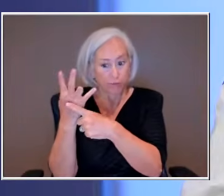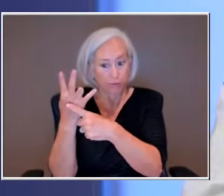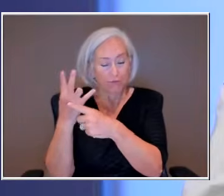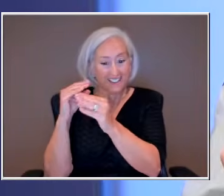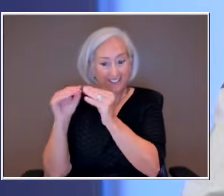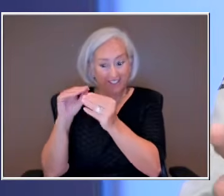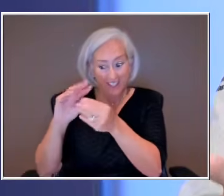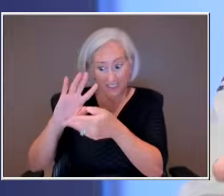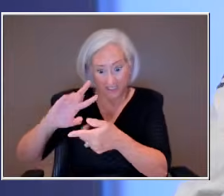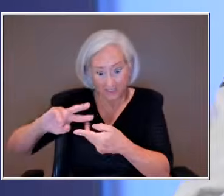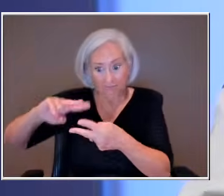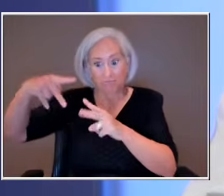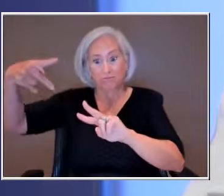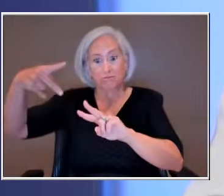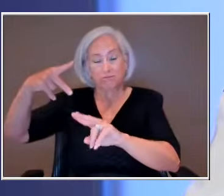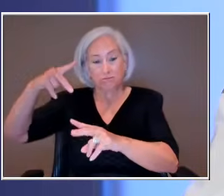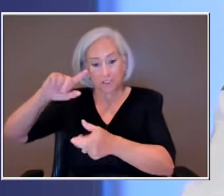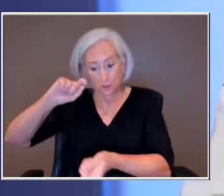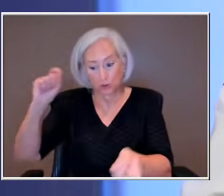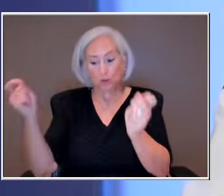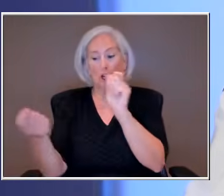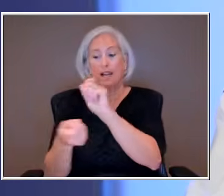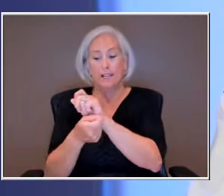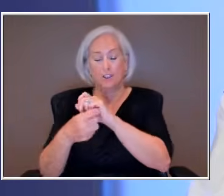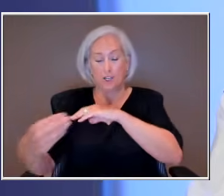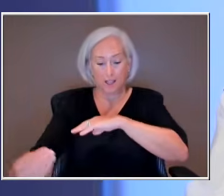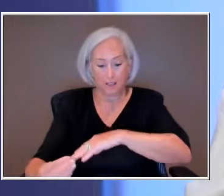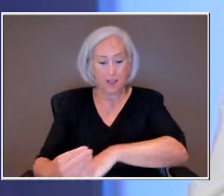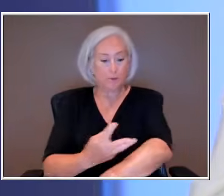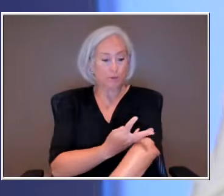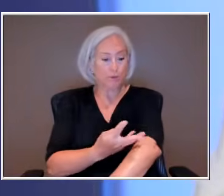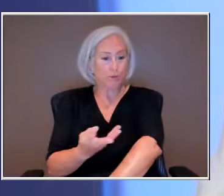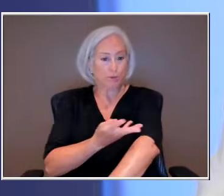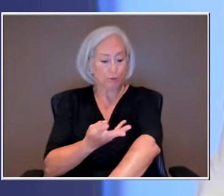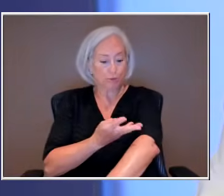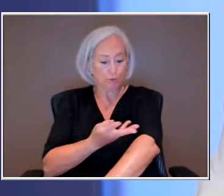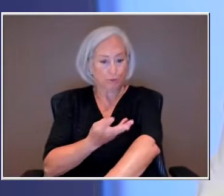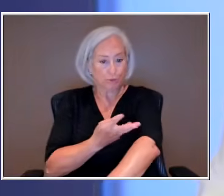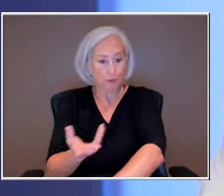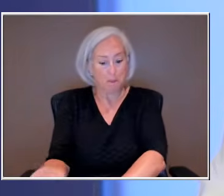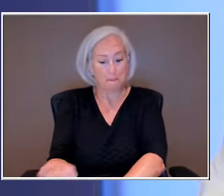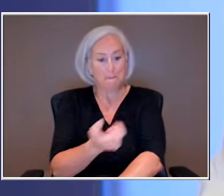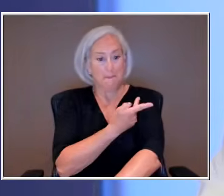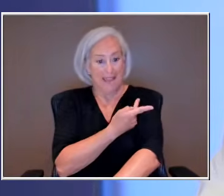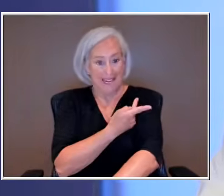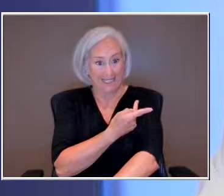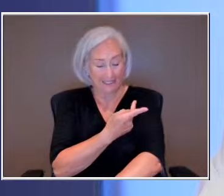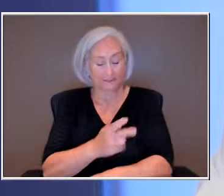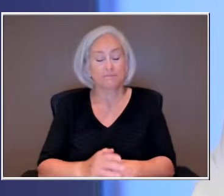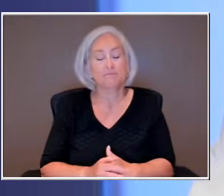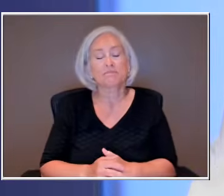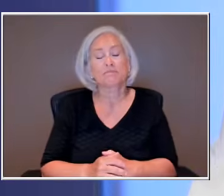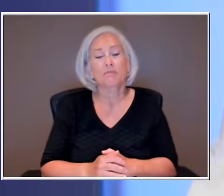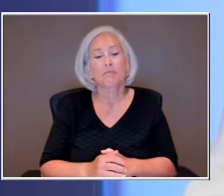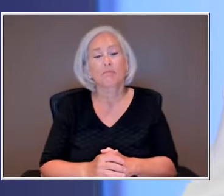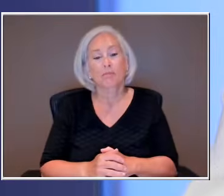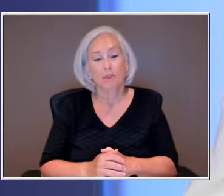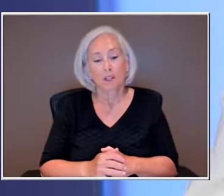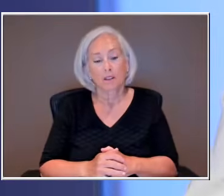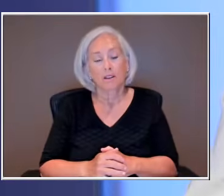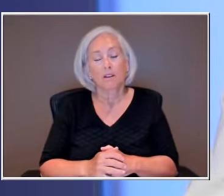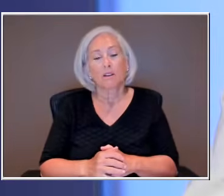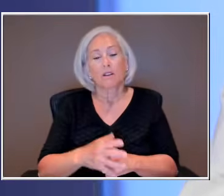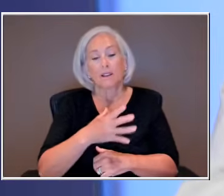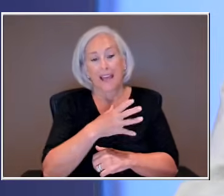dose of chemotherapy, but going inside, all these million cells will be infused to the patient's body and will find